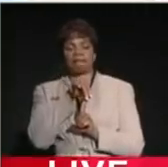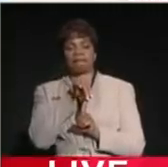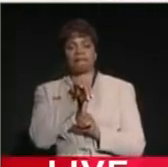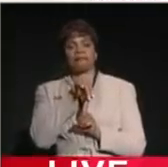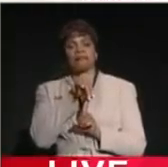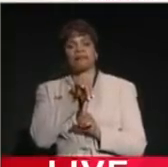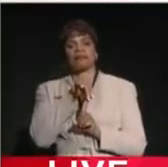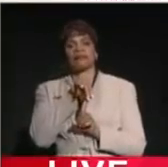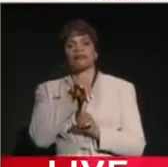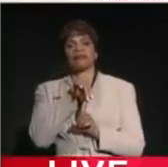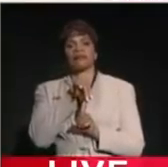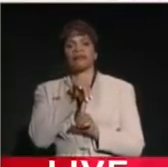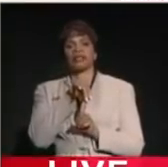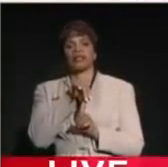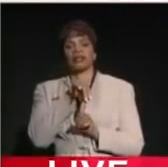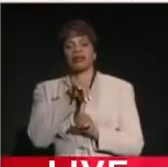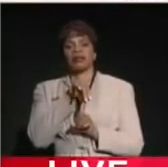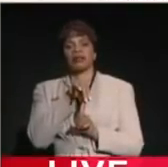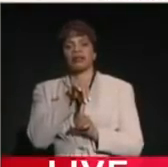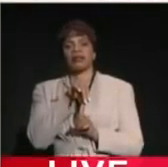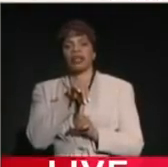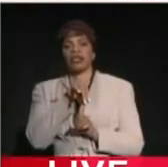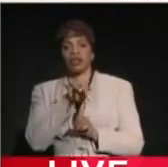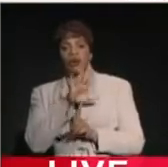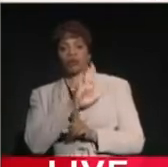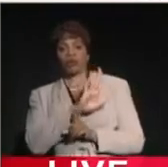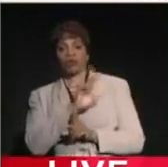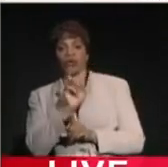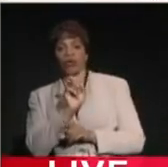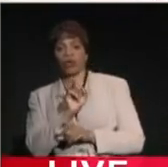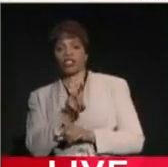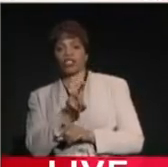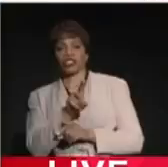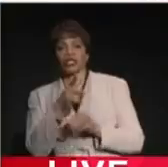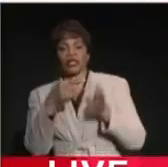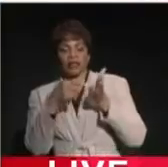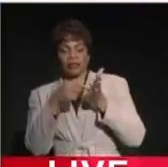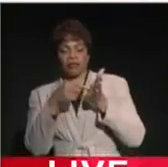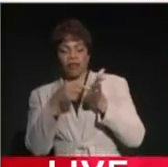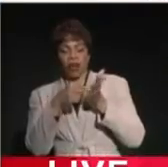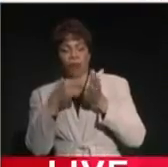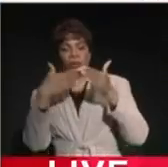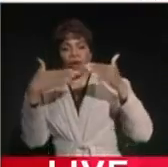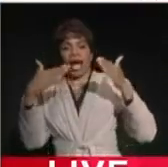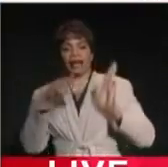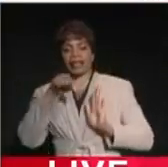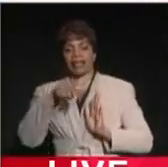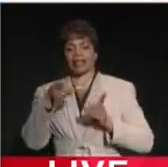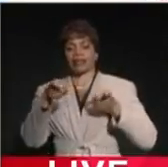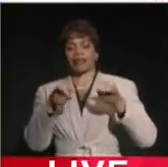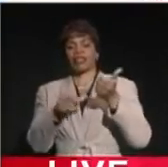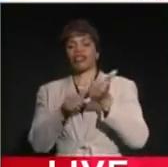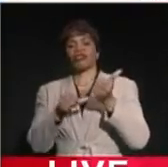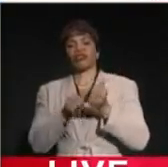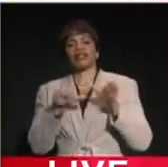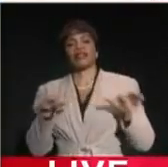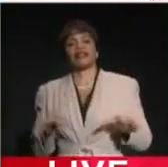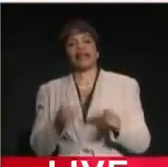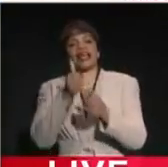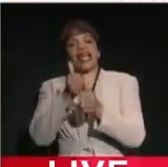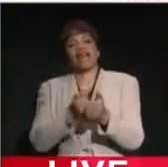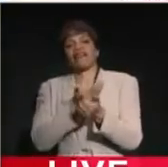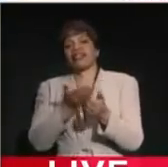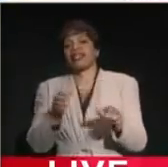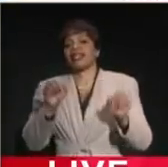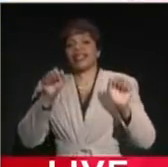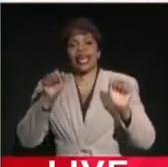So the big crux of your question is affordable housing. Mm-hmm. And this administration has done everything they can to kick the